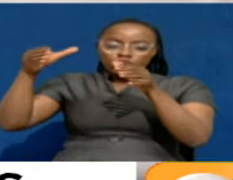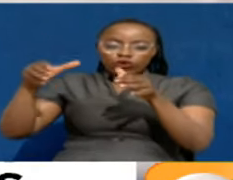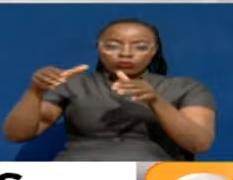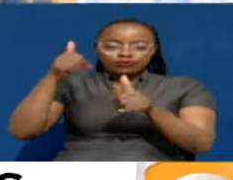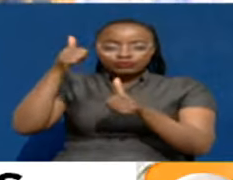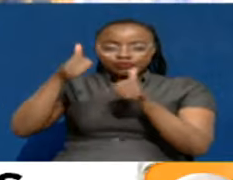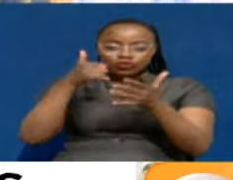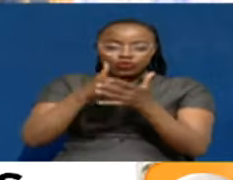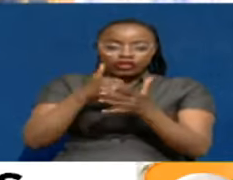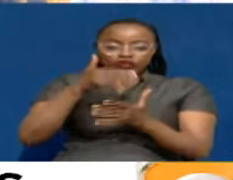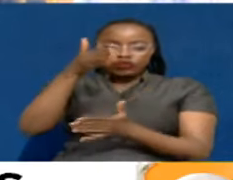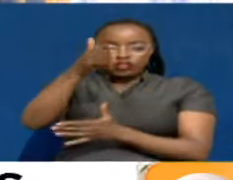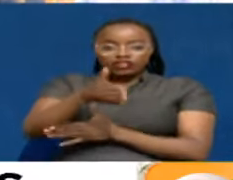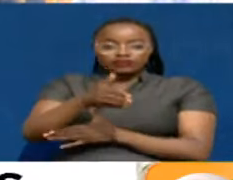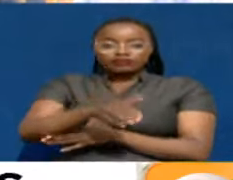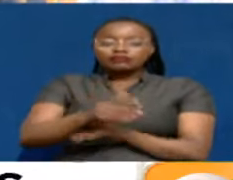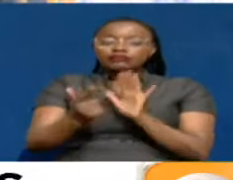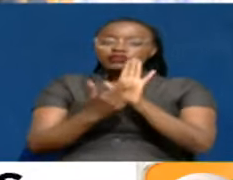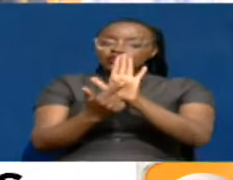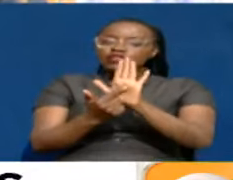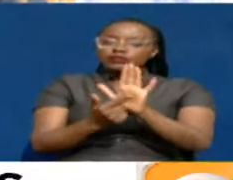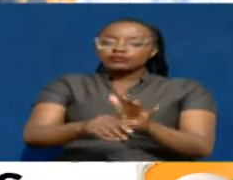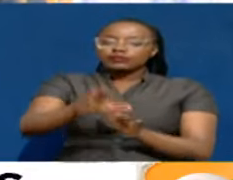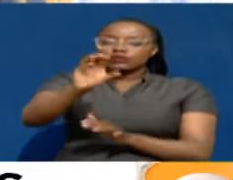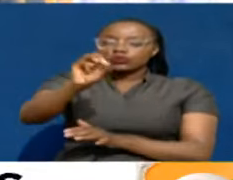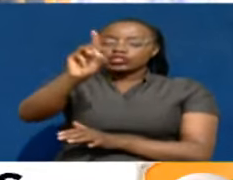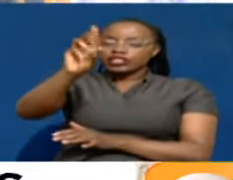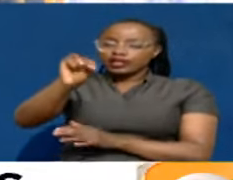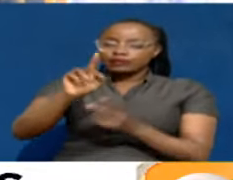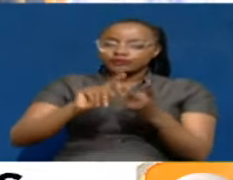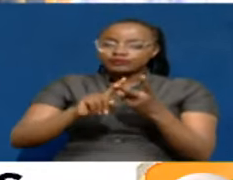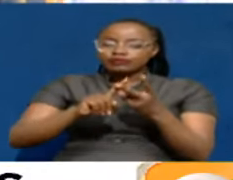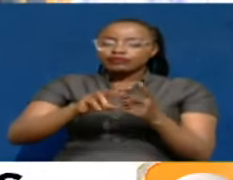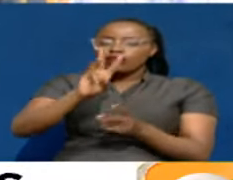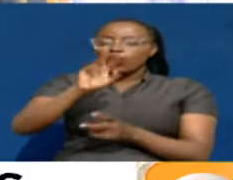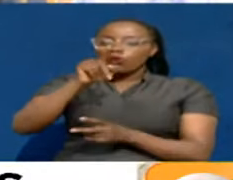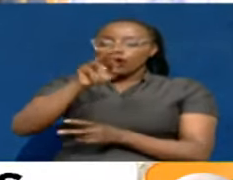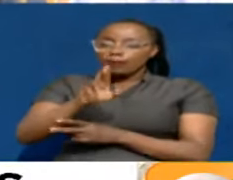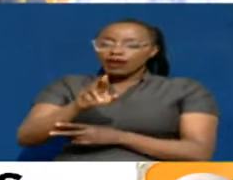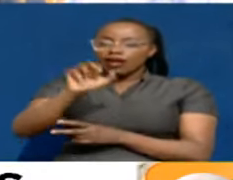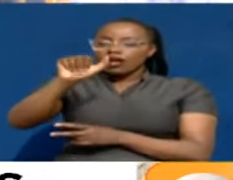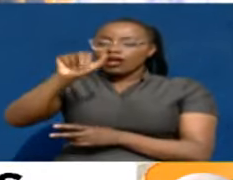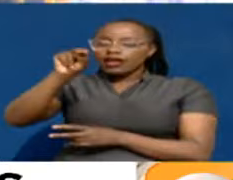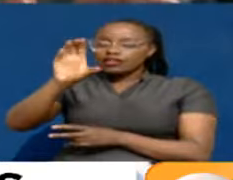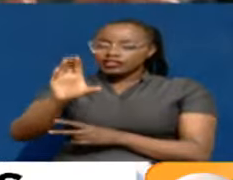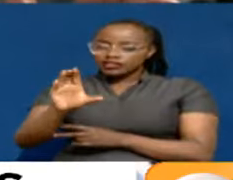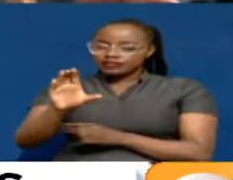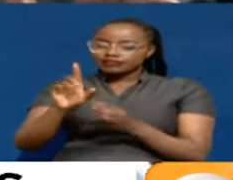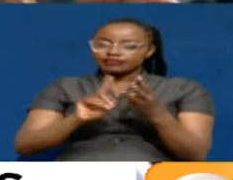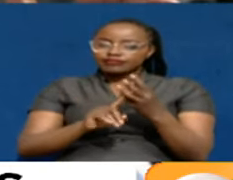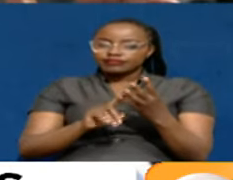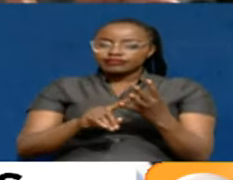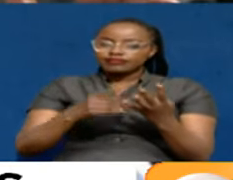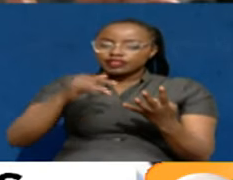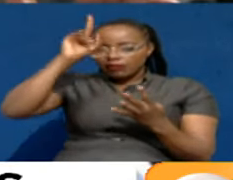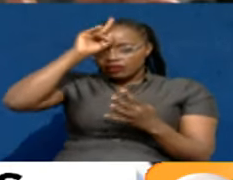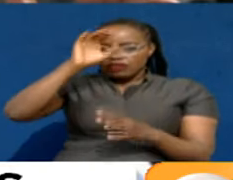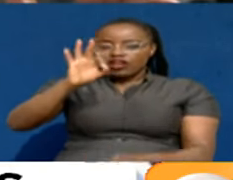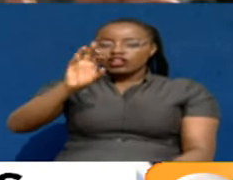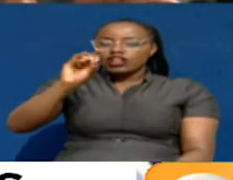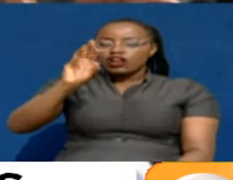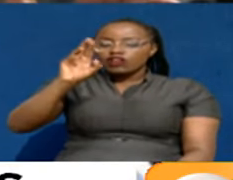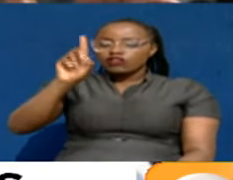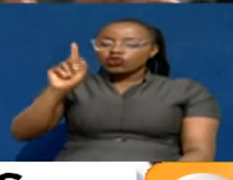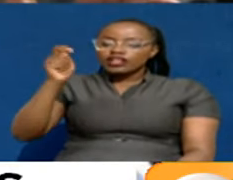ambao wanahusika, i.e. ODM, Wiper, ANC, Mashinani, Ford Kenya,